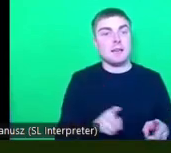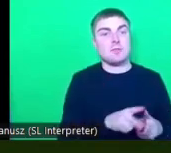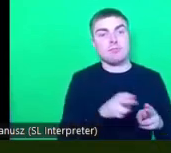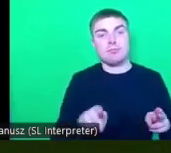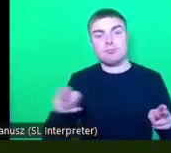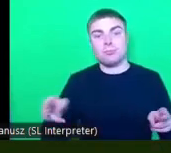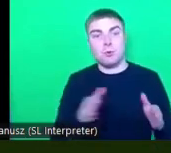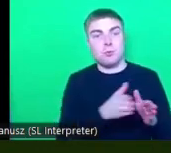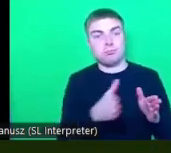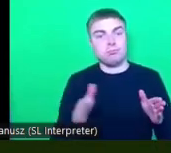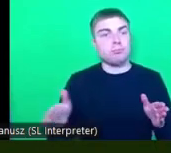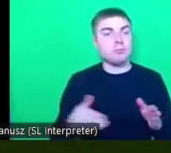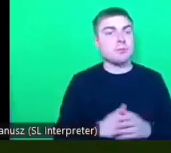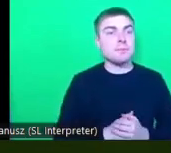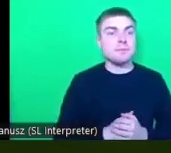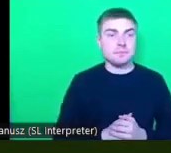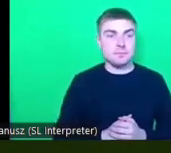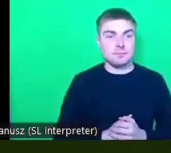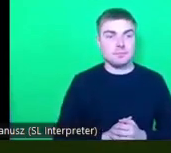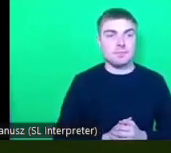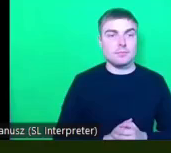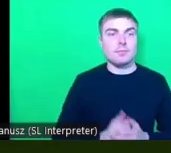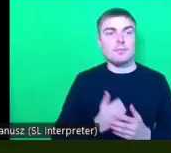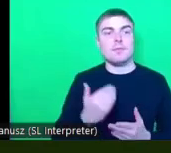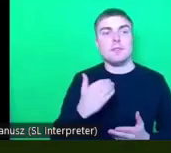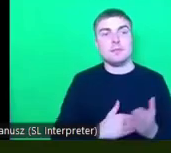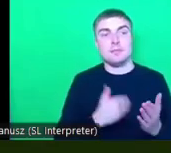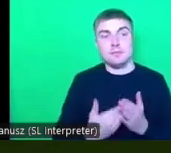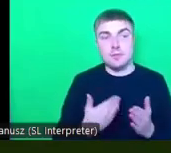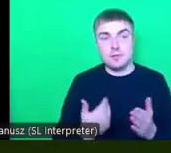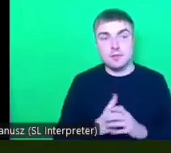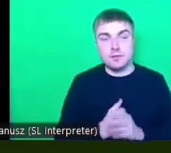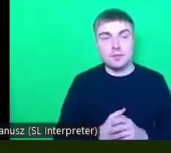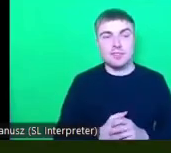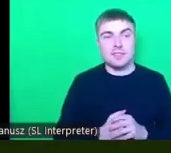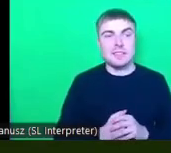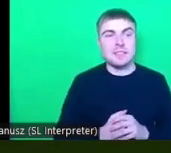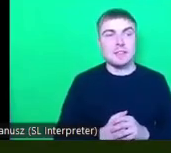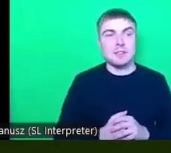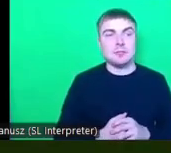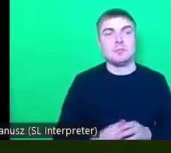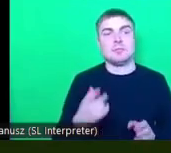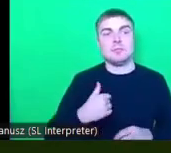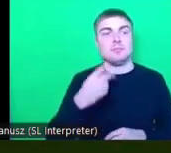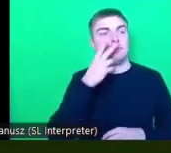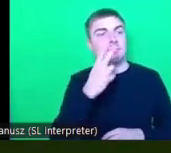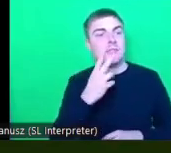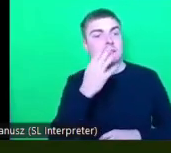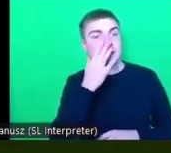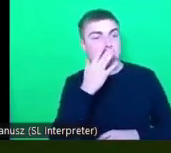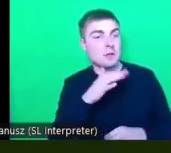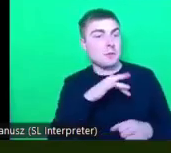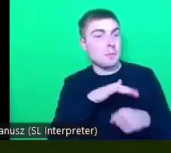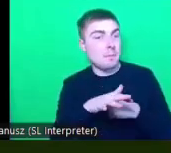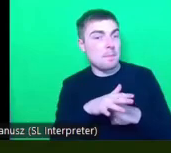on the vegetation due to their foraging behavior, like browsing or bark stripping, for example. So